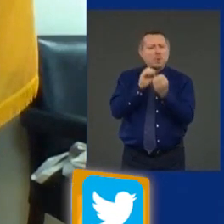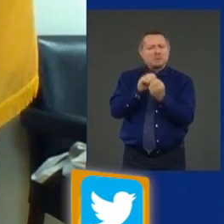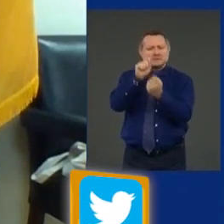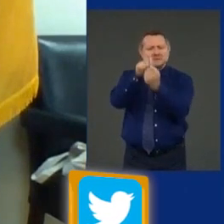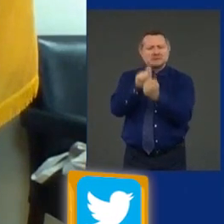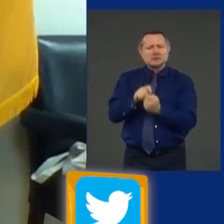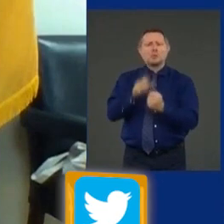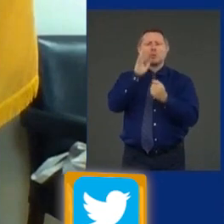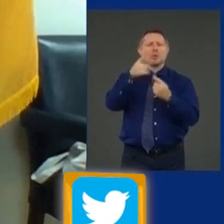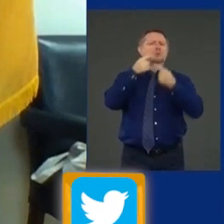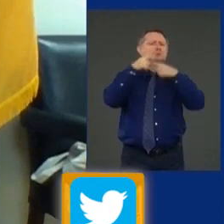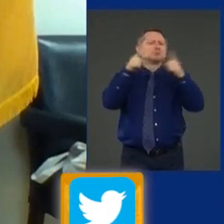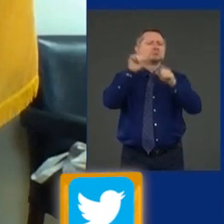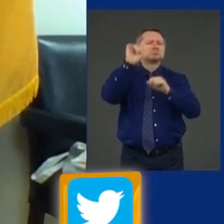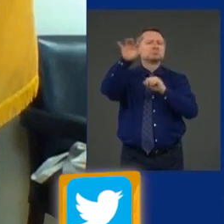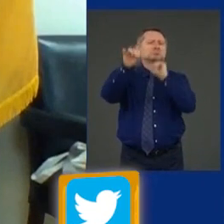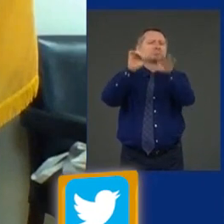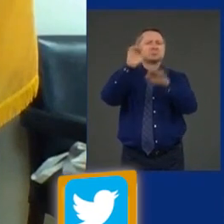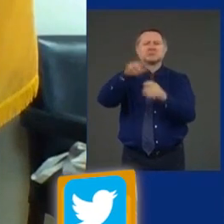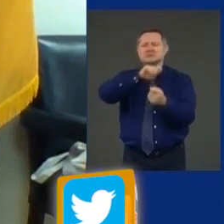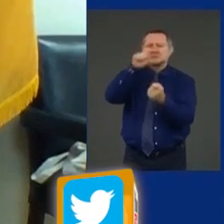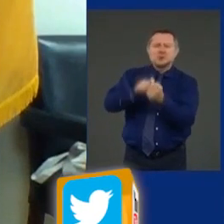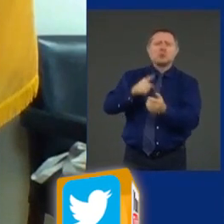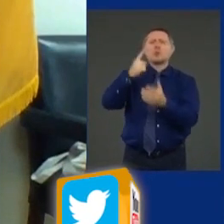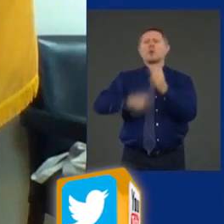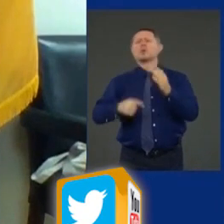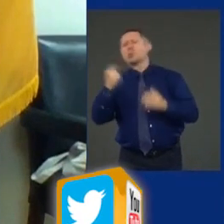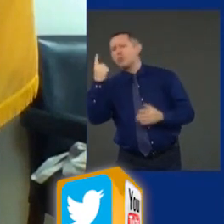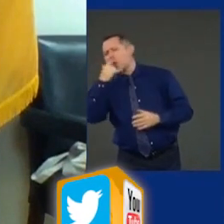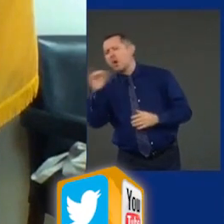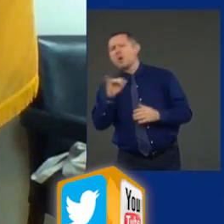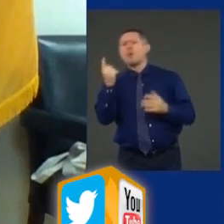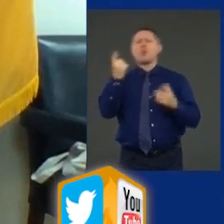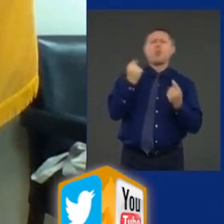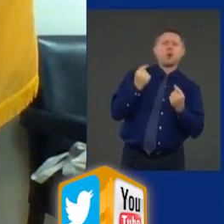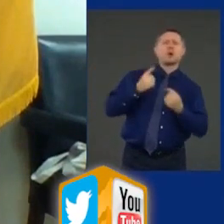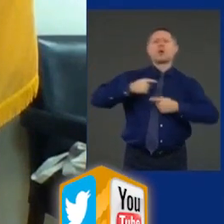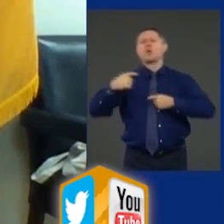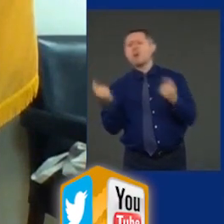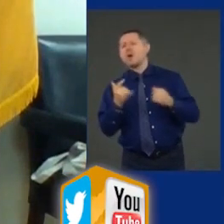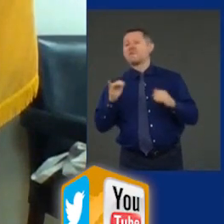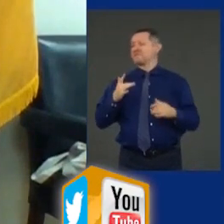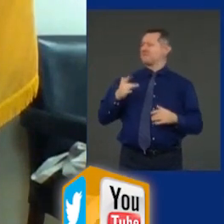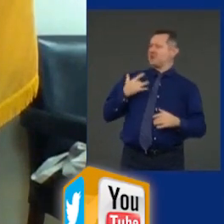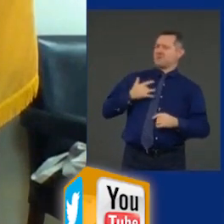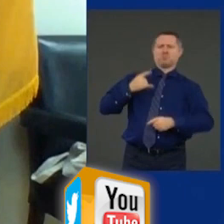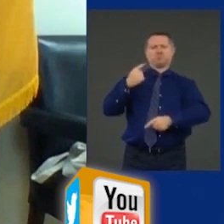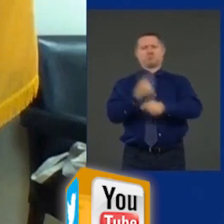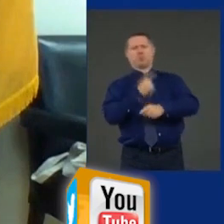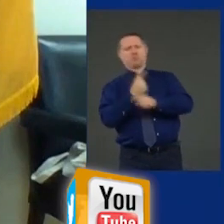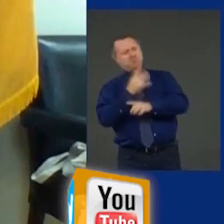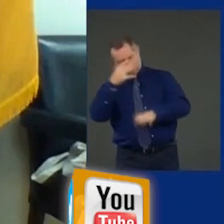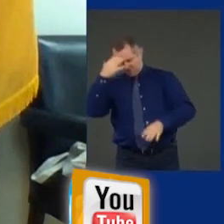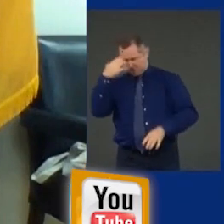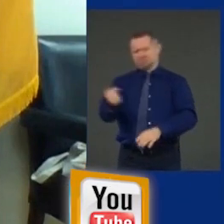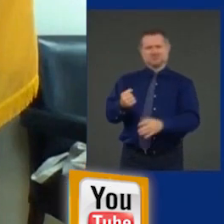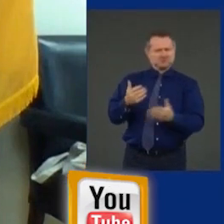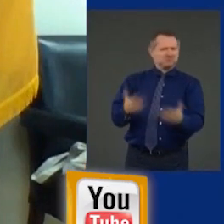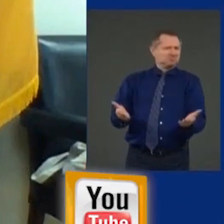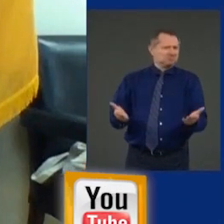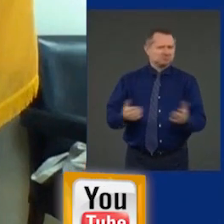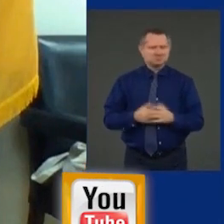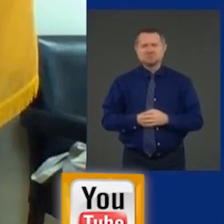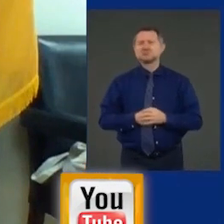departments on exactly what this means, but it's a really smart, common sense step,